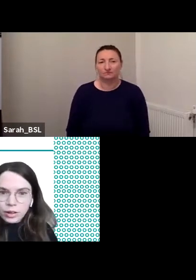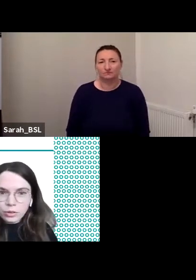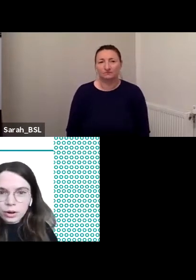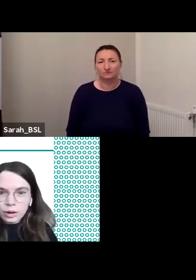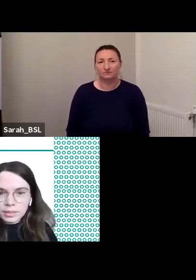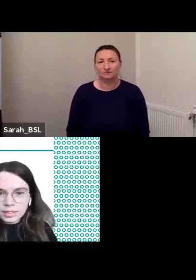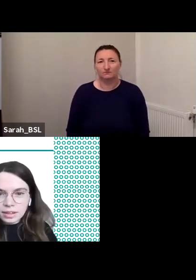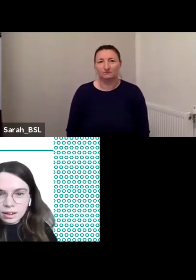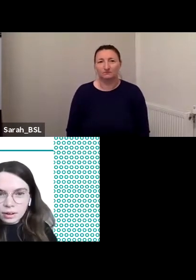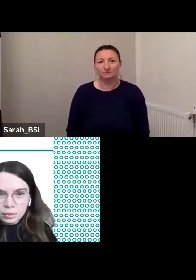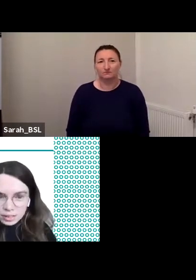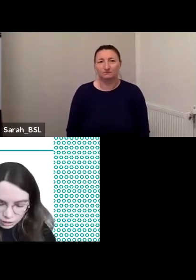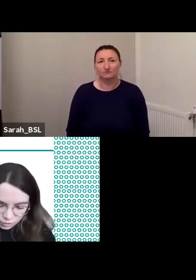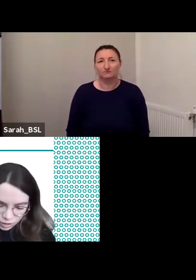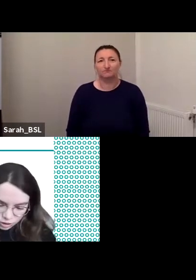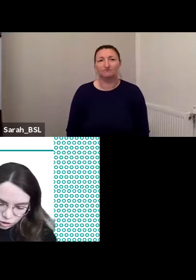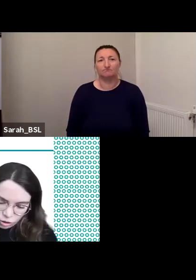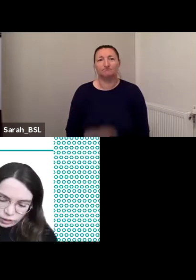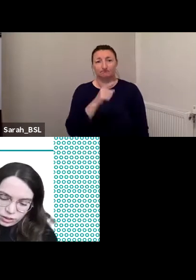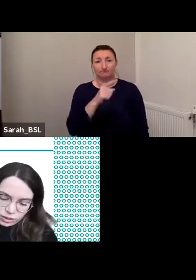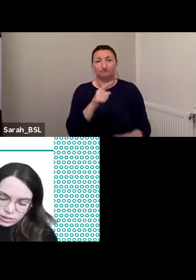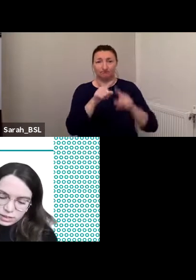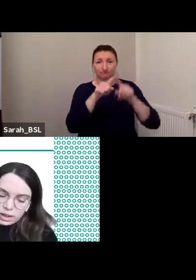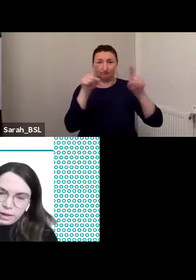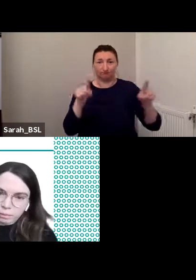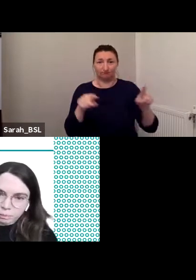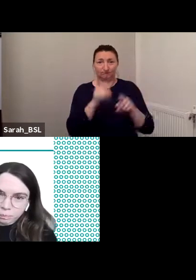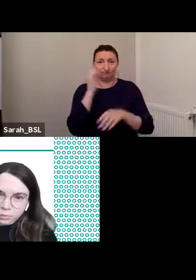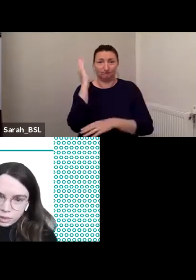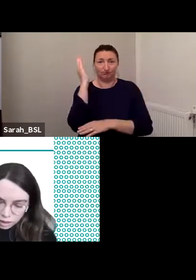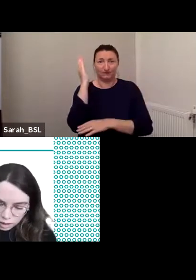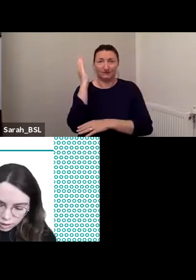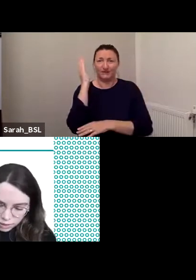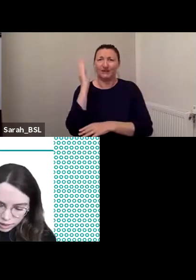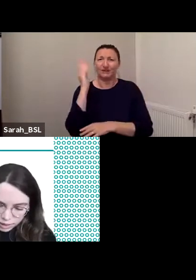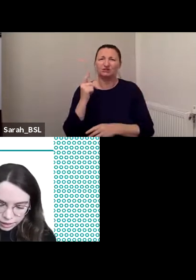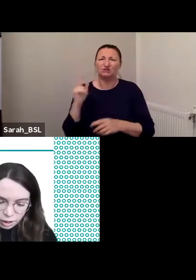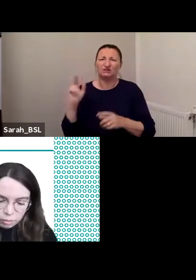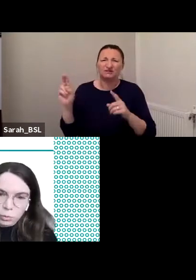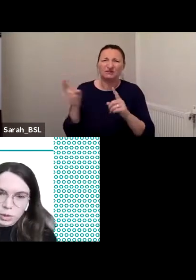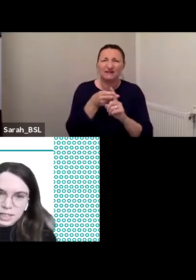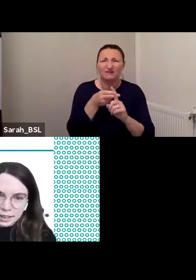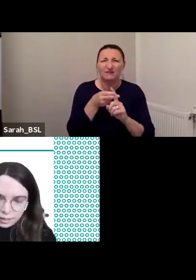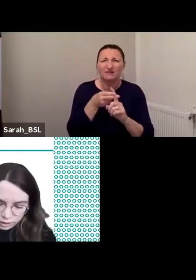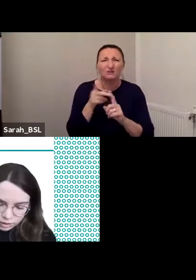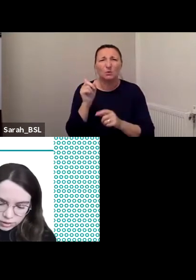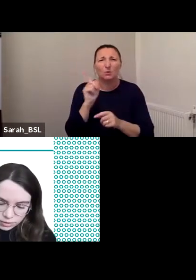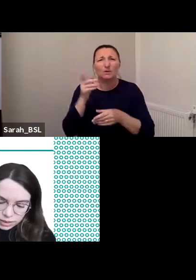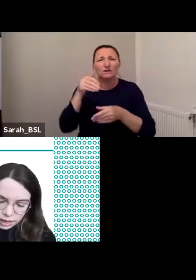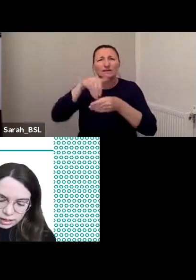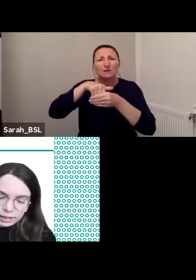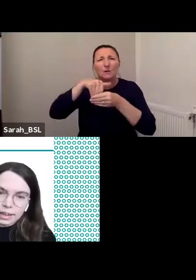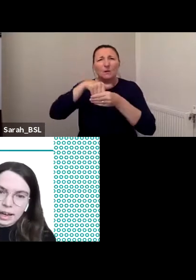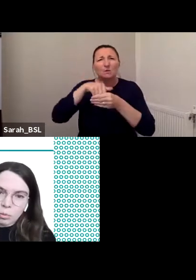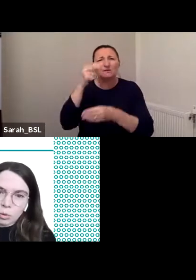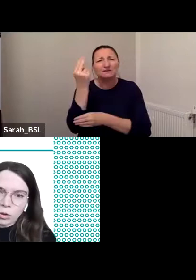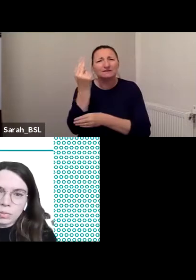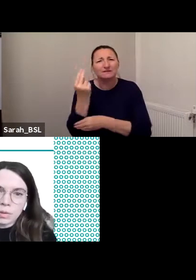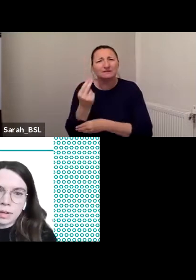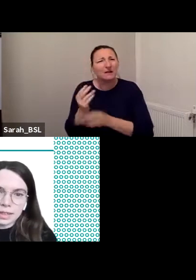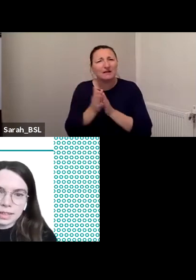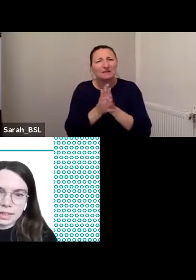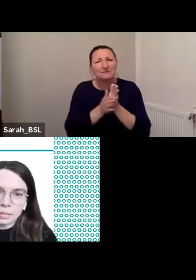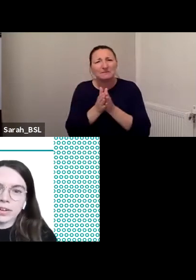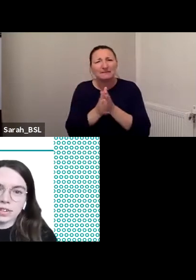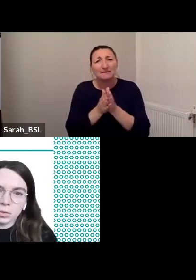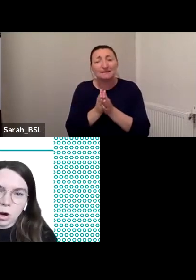So I thought I would start with a definition of inclusive design. So at GDI Hub, we say that inclusive design can help all